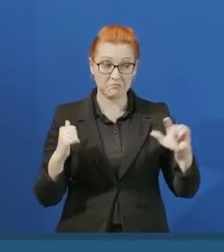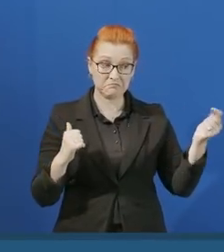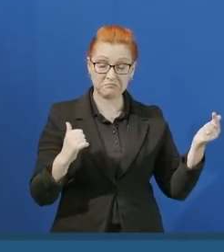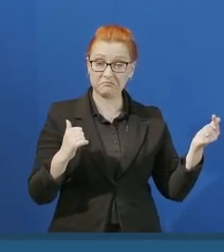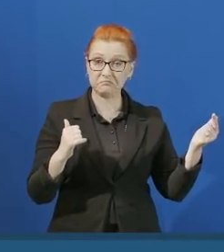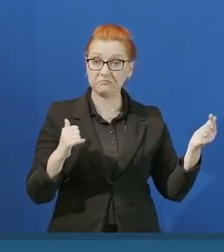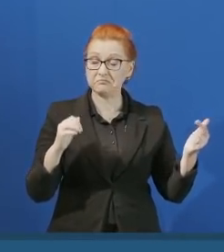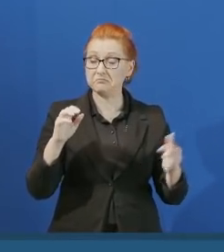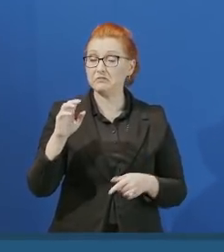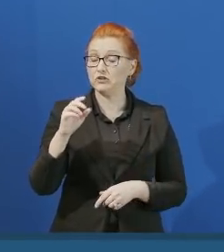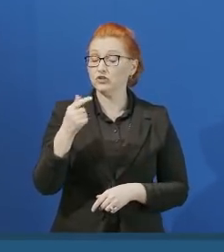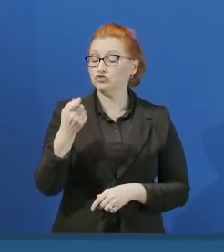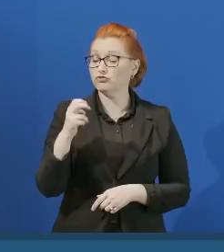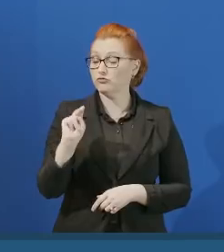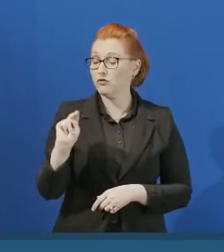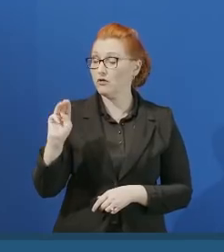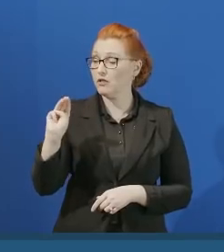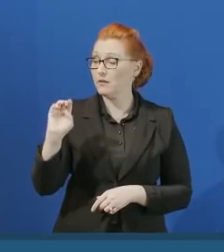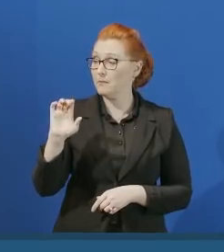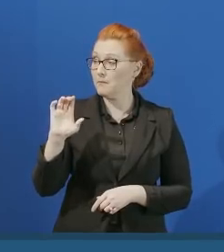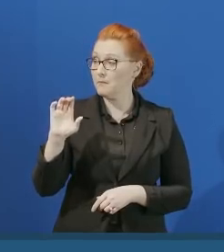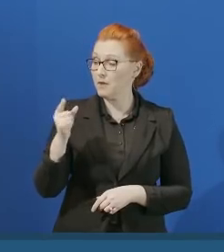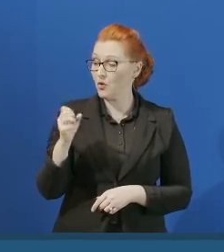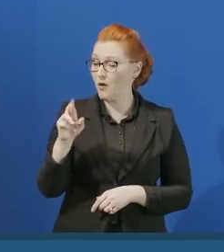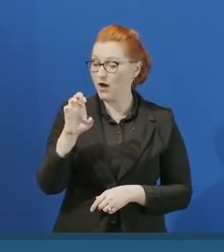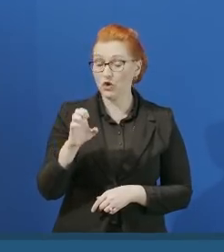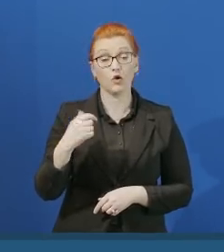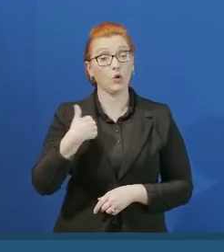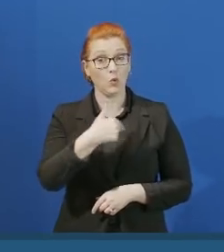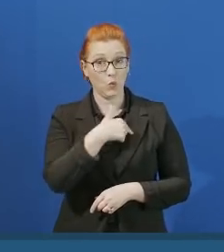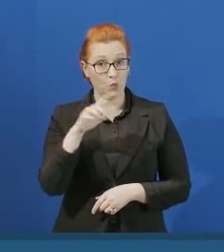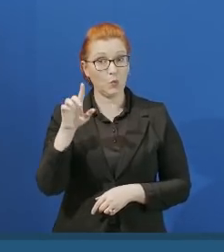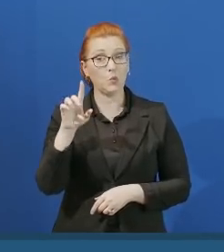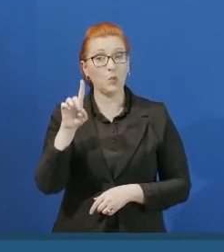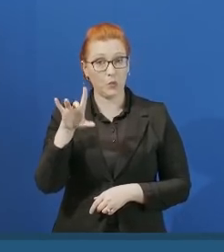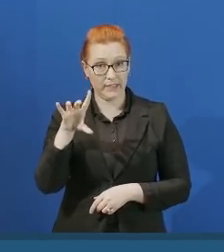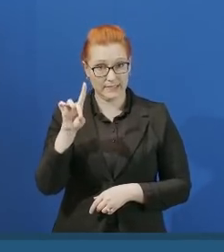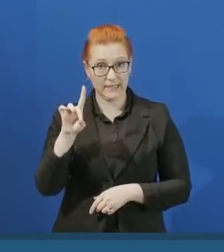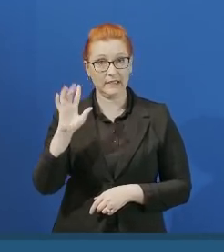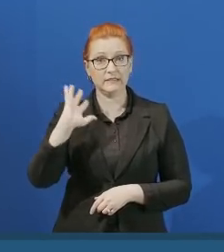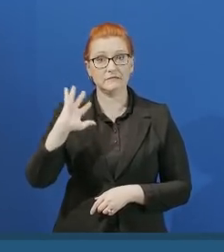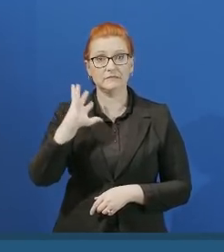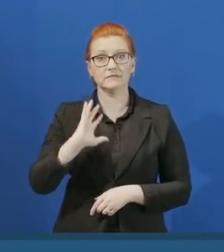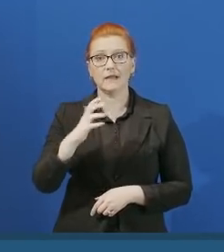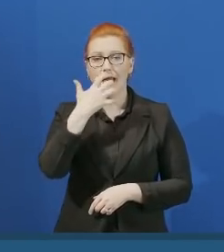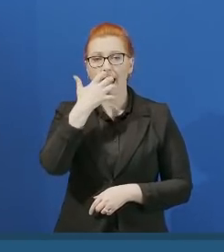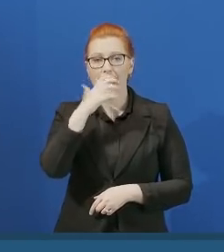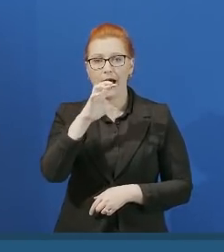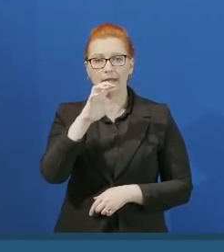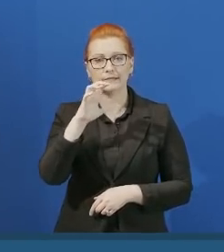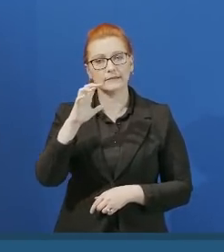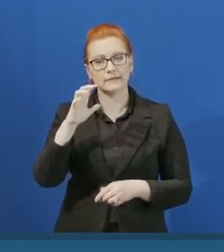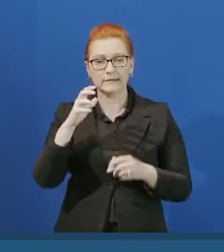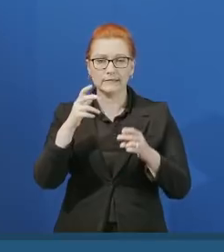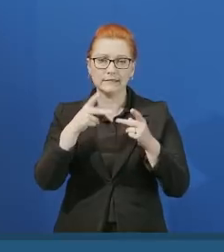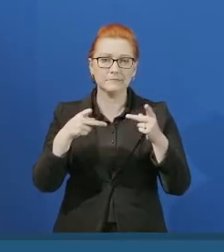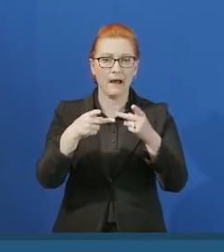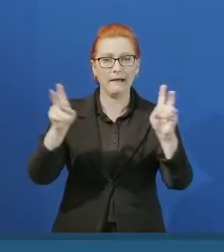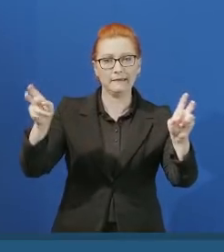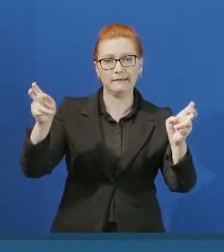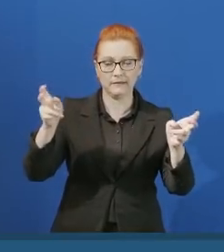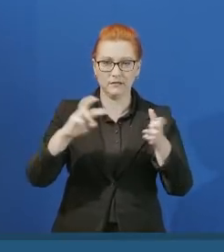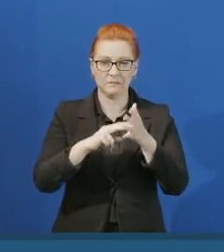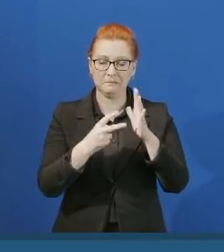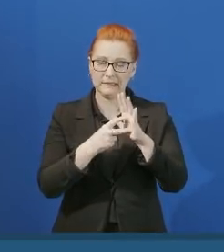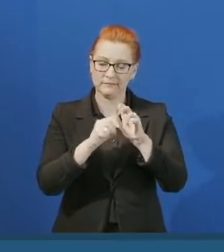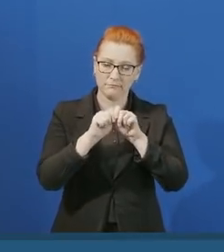update. If Arizona did have a hot spot, a thing that informed many of our decisions, it was on the Navajo Nation. It's something